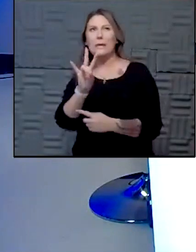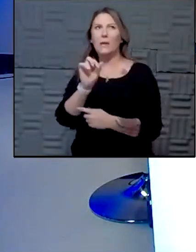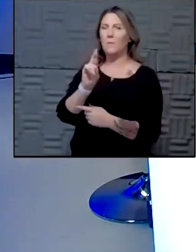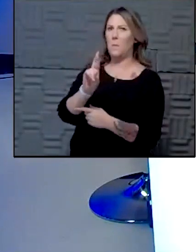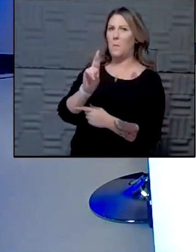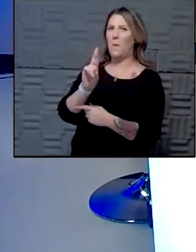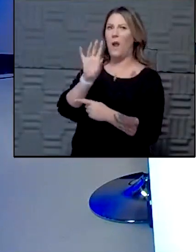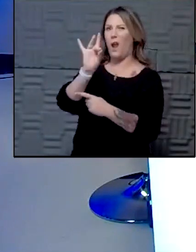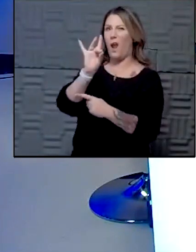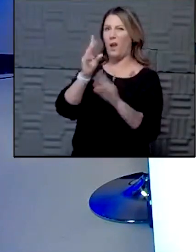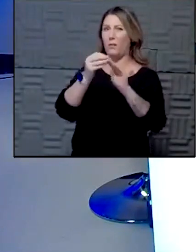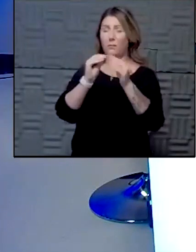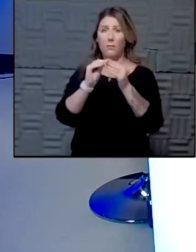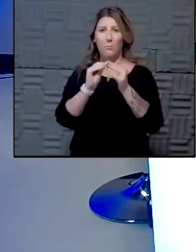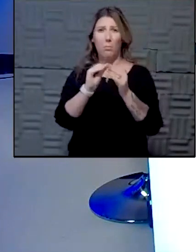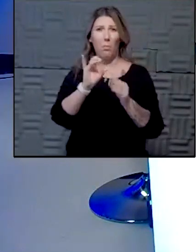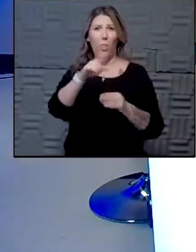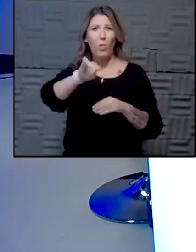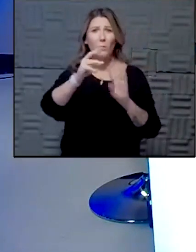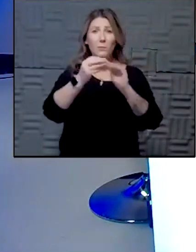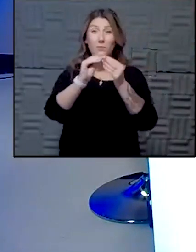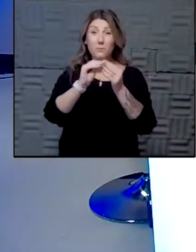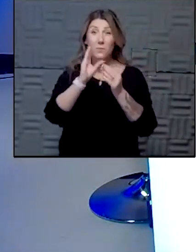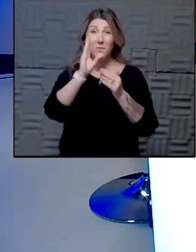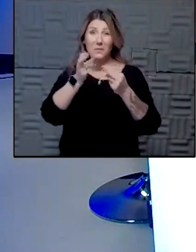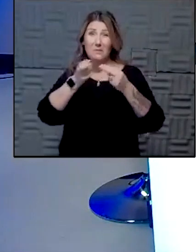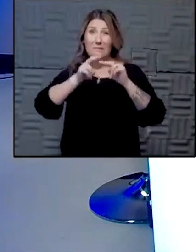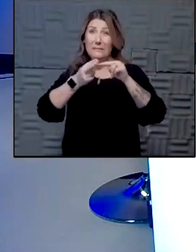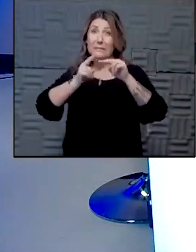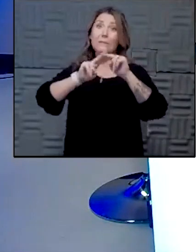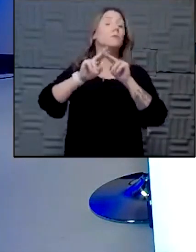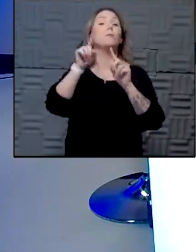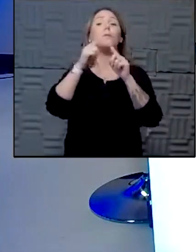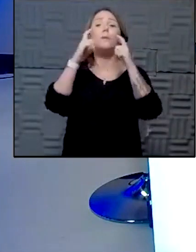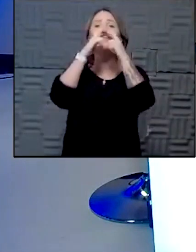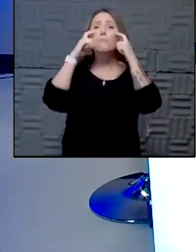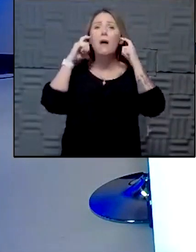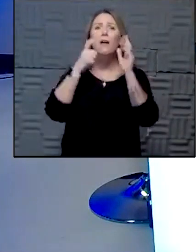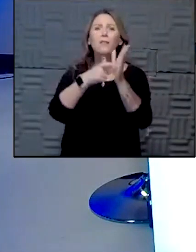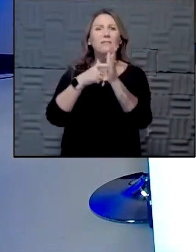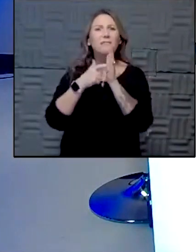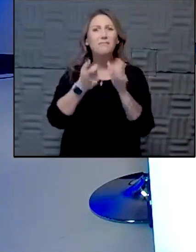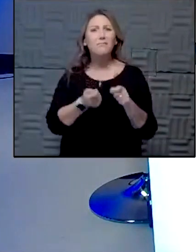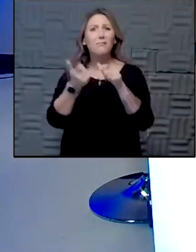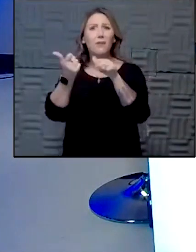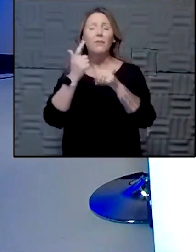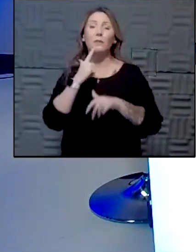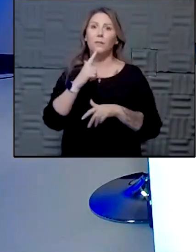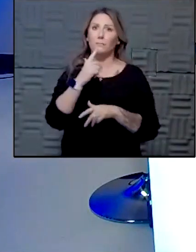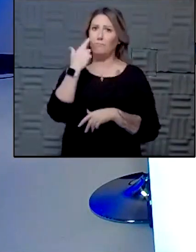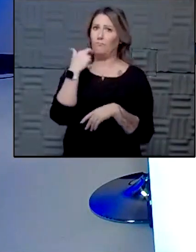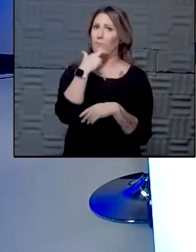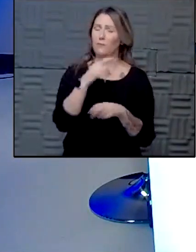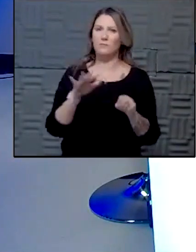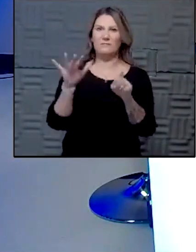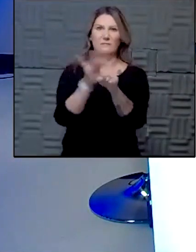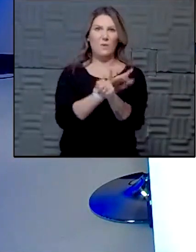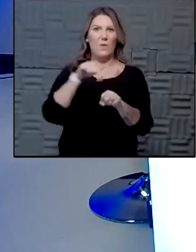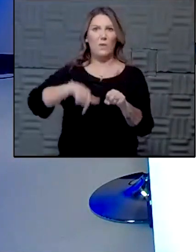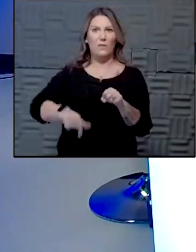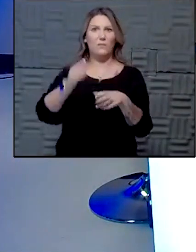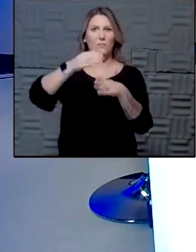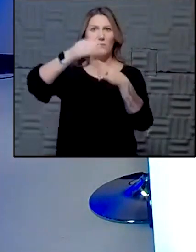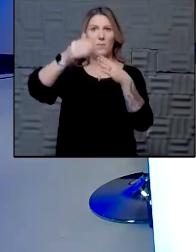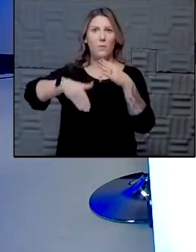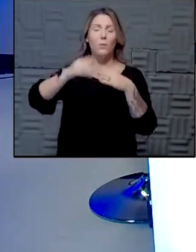what do you think? You think the numbers are going to kind of creep up as the mask mandates go away? I was at a restaurant this week, pretty packed. I kind of looked around. Fortunately,